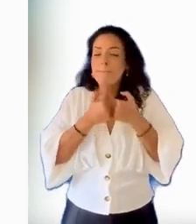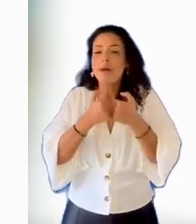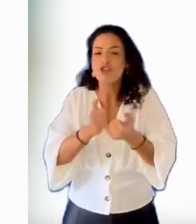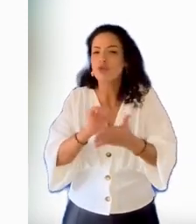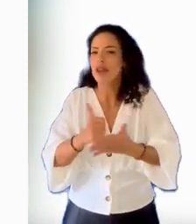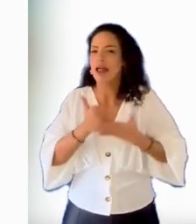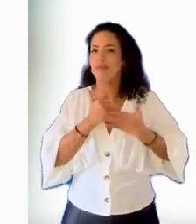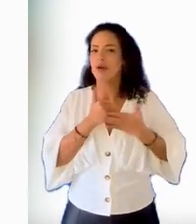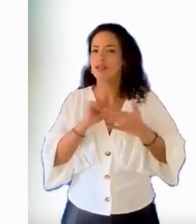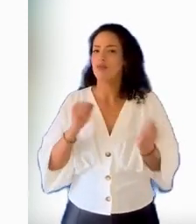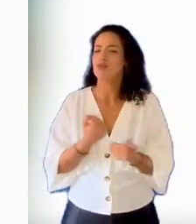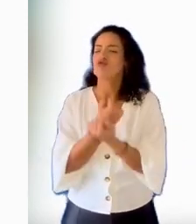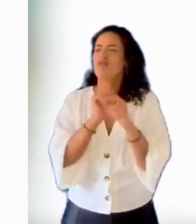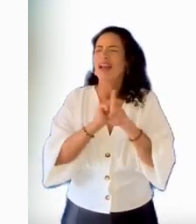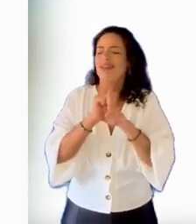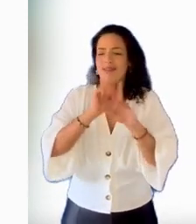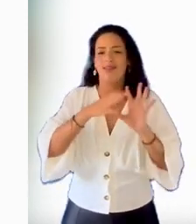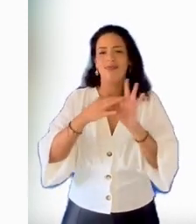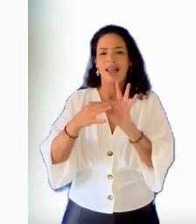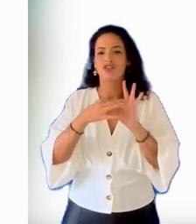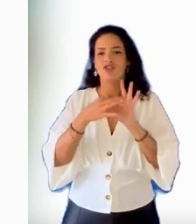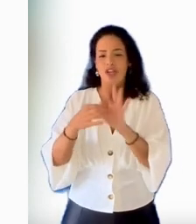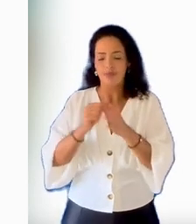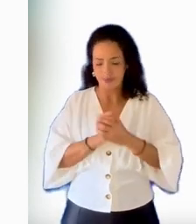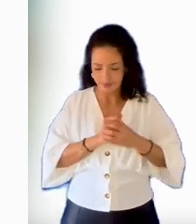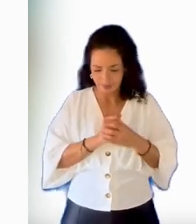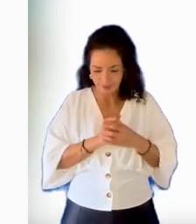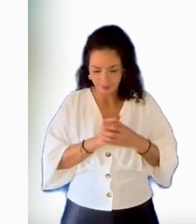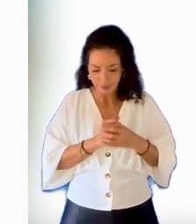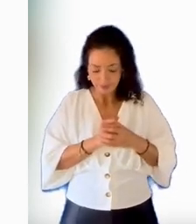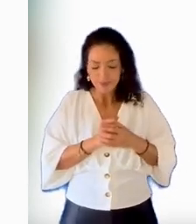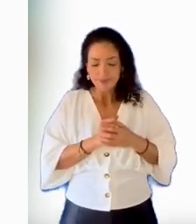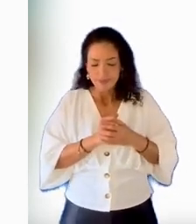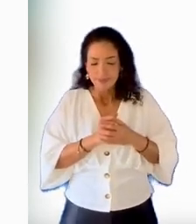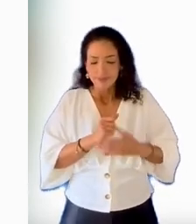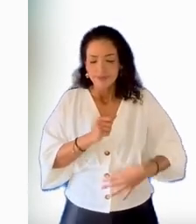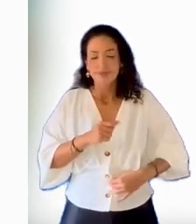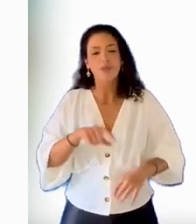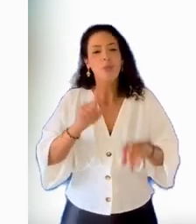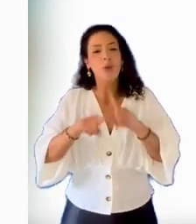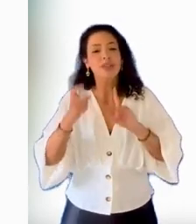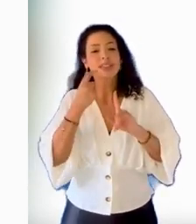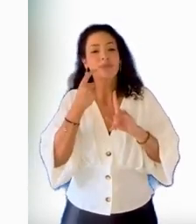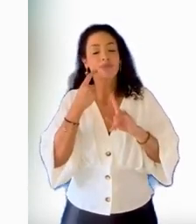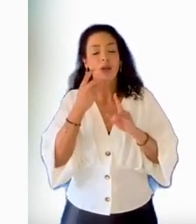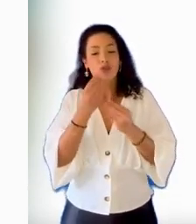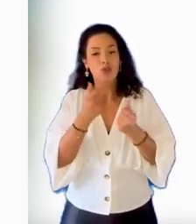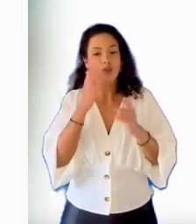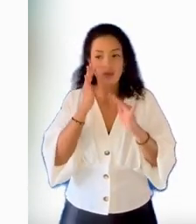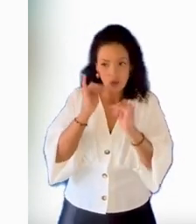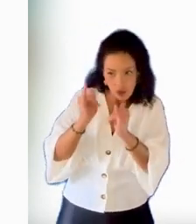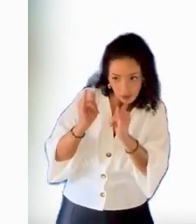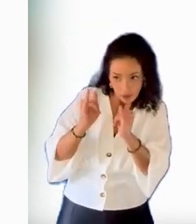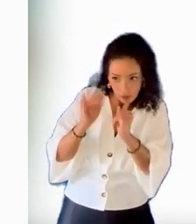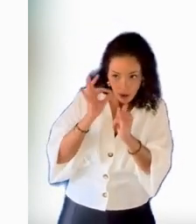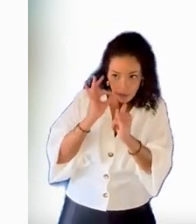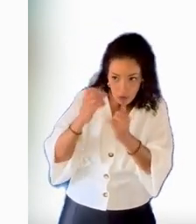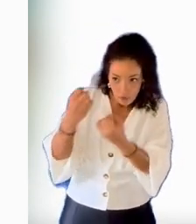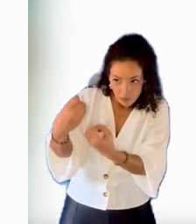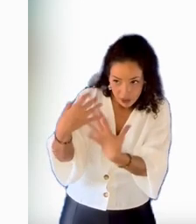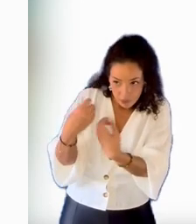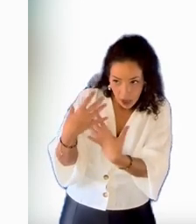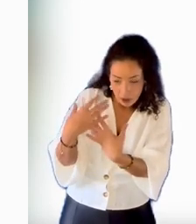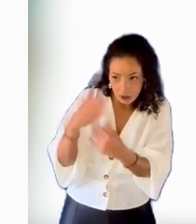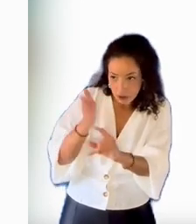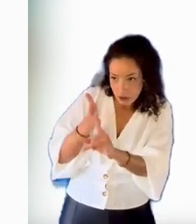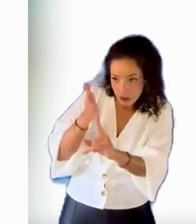and strengthen the relationship instead. I've found time and time again that the simplest solution is to check, to seek feedback, to